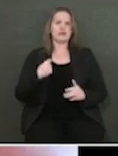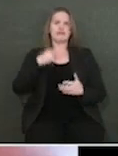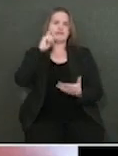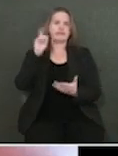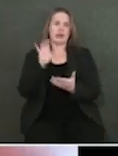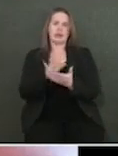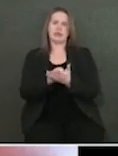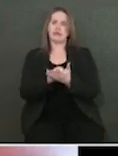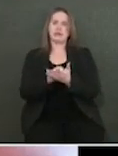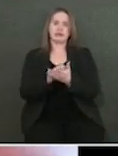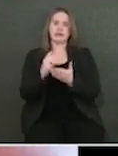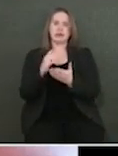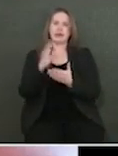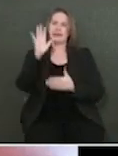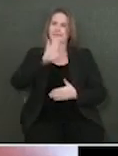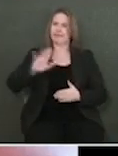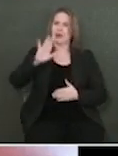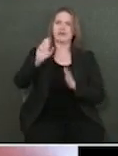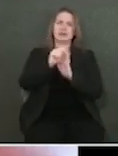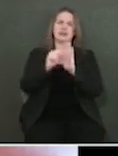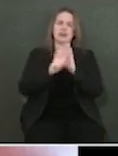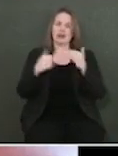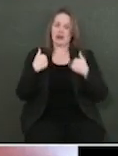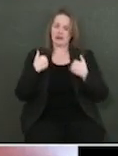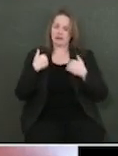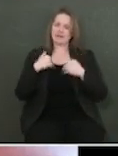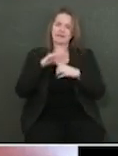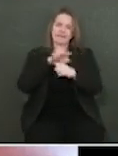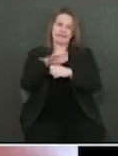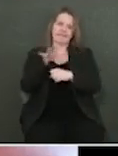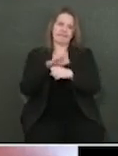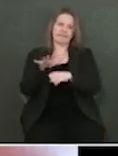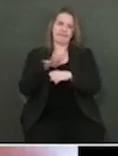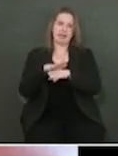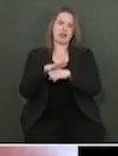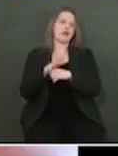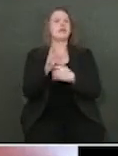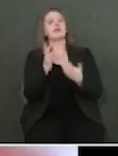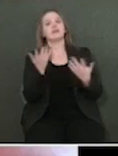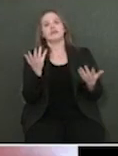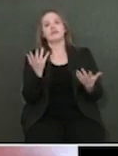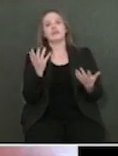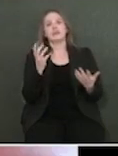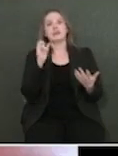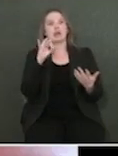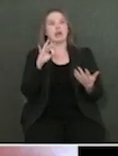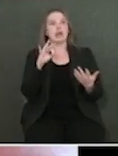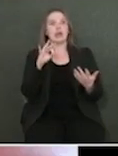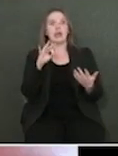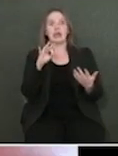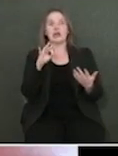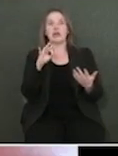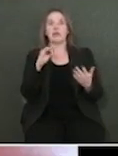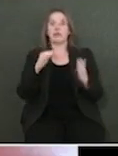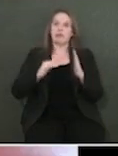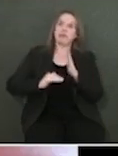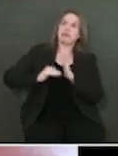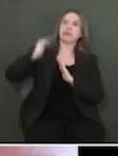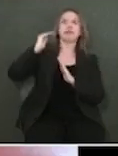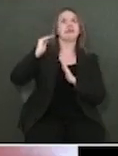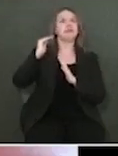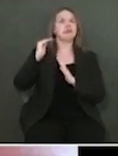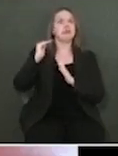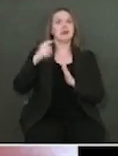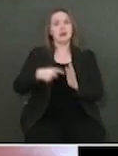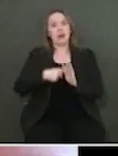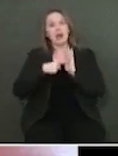we've got ample supply around the state to cover even an all-time peak demand of 71